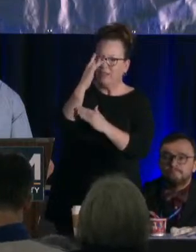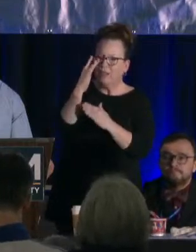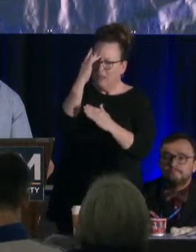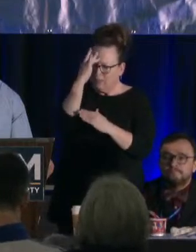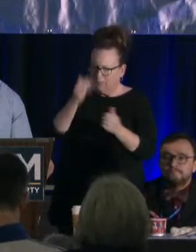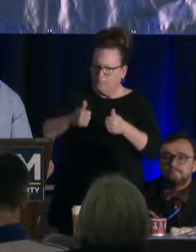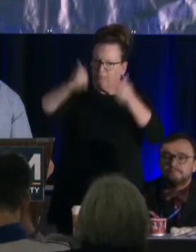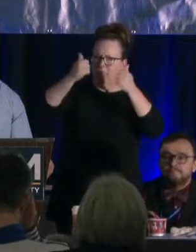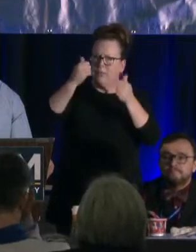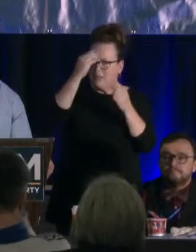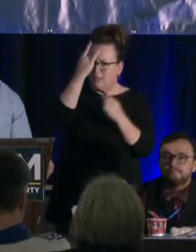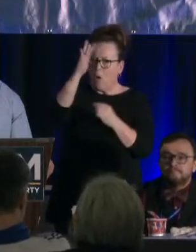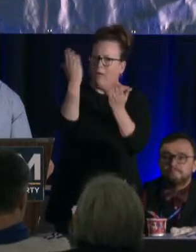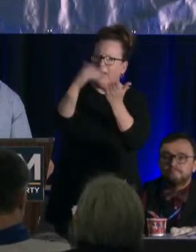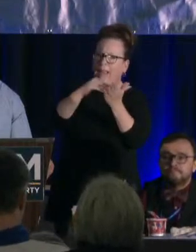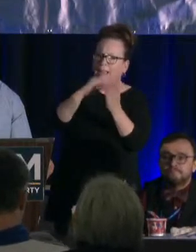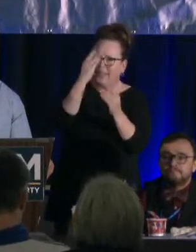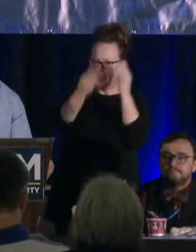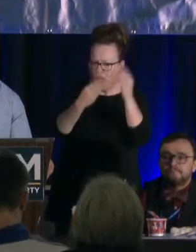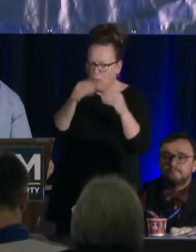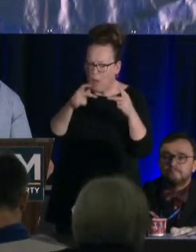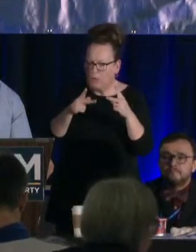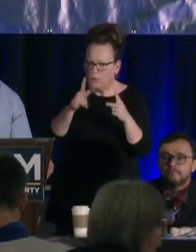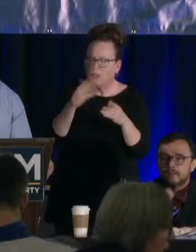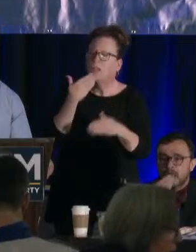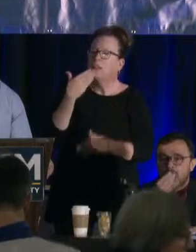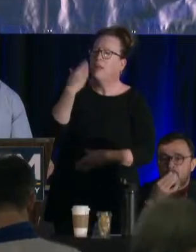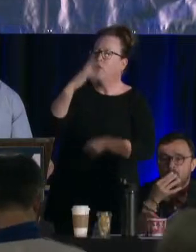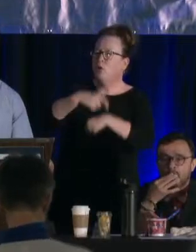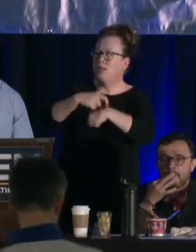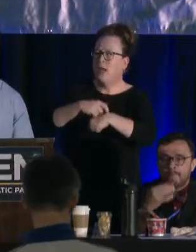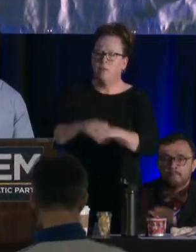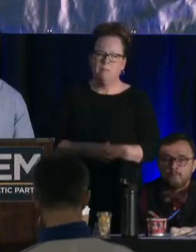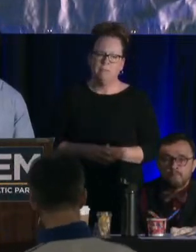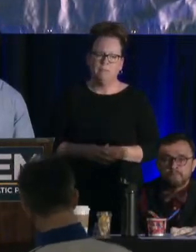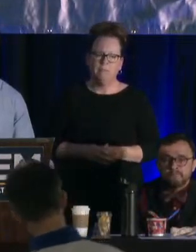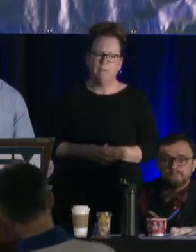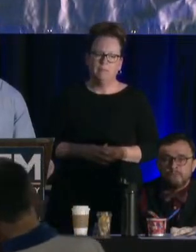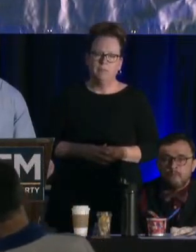again and give them the opportunities that we all had. Thank you for your time.